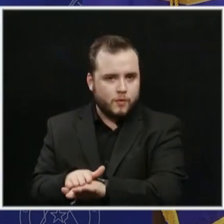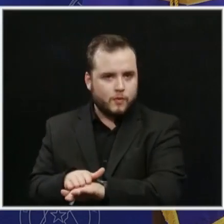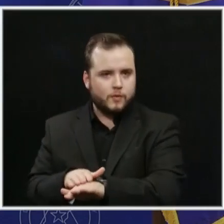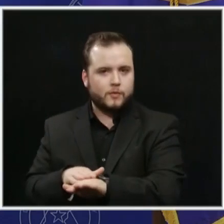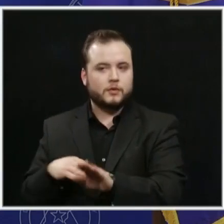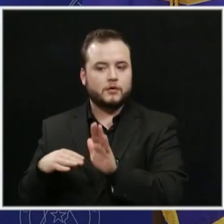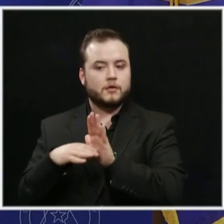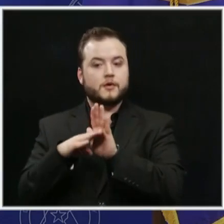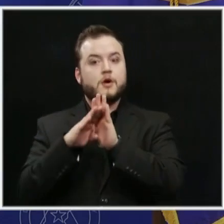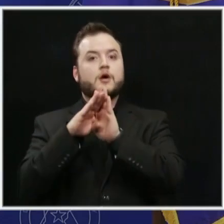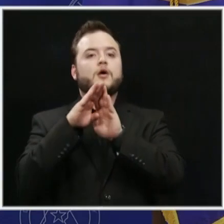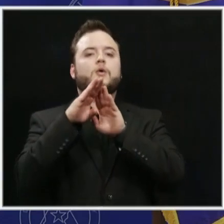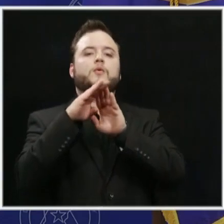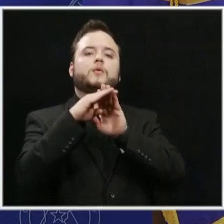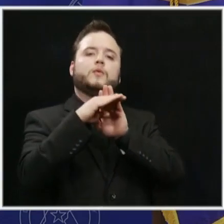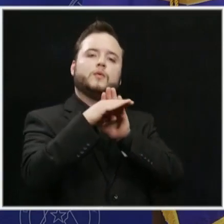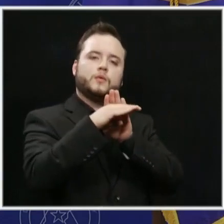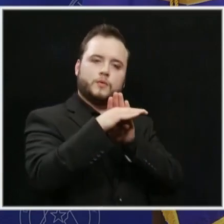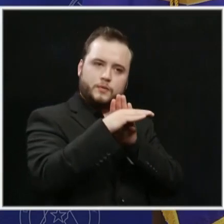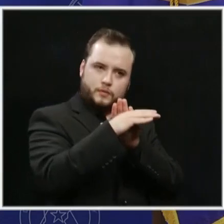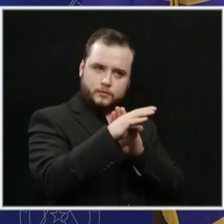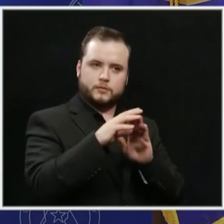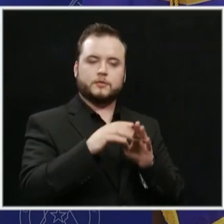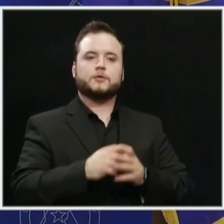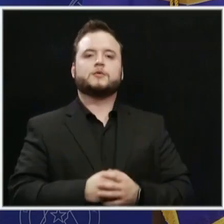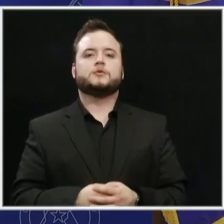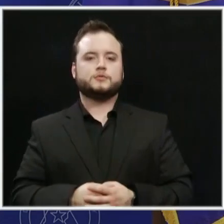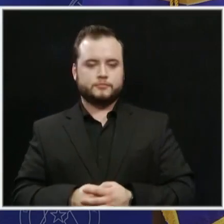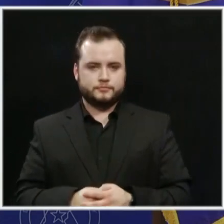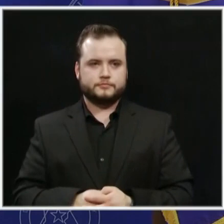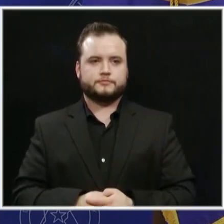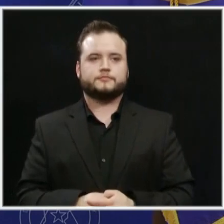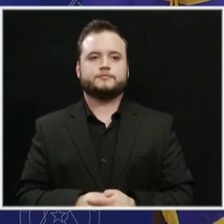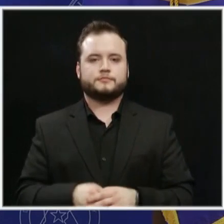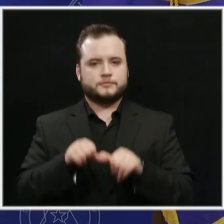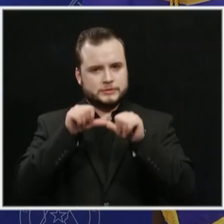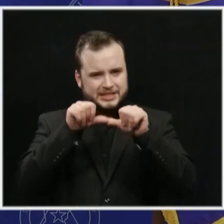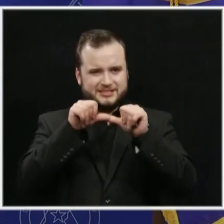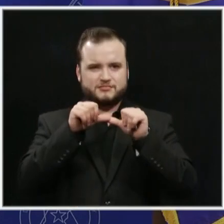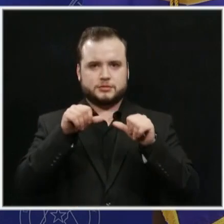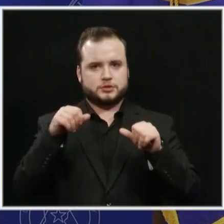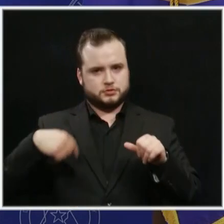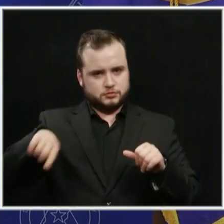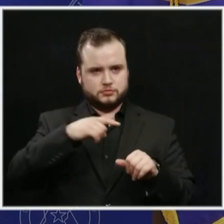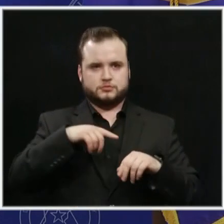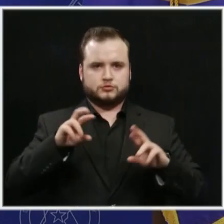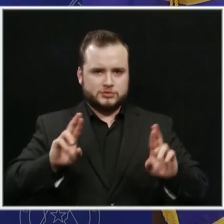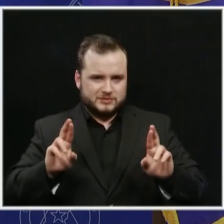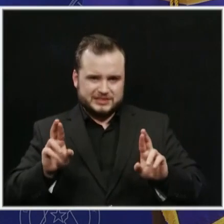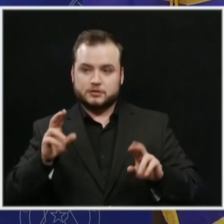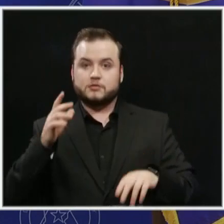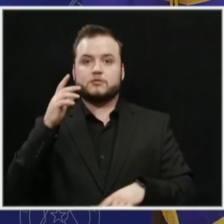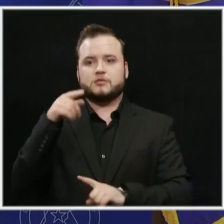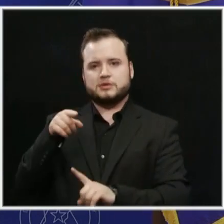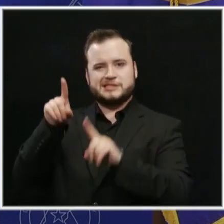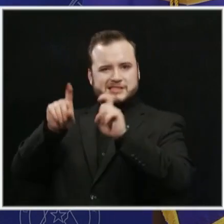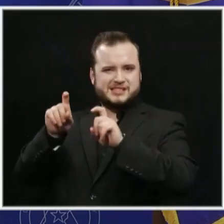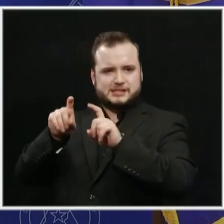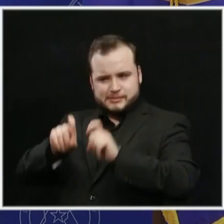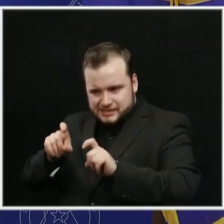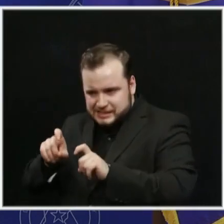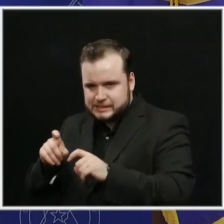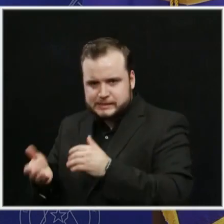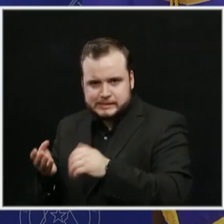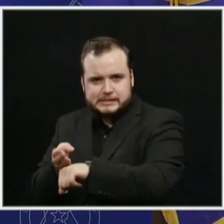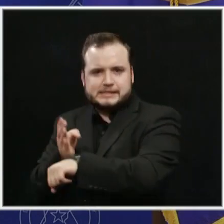not a surge of patients. And we hope that that will continue as we continue to ramp up our testing, better understand our treatment options for